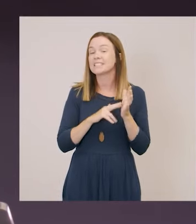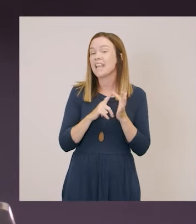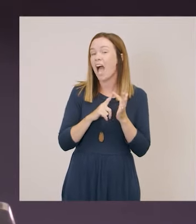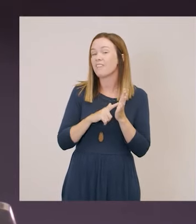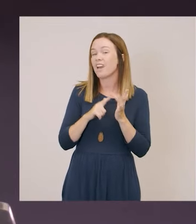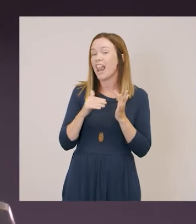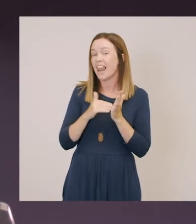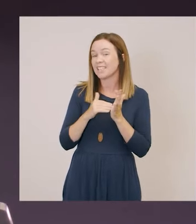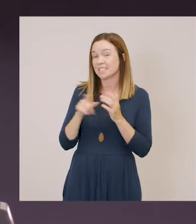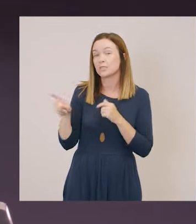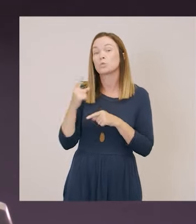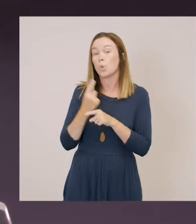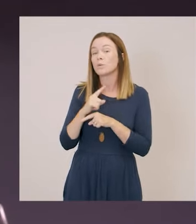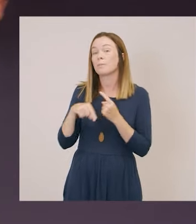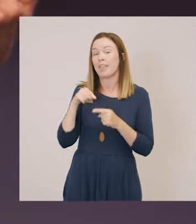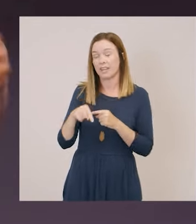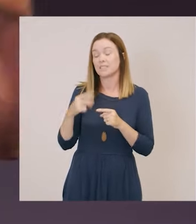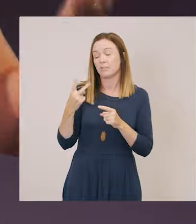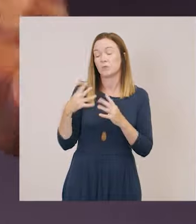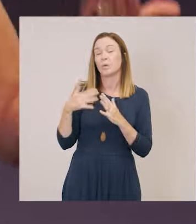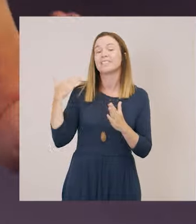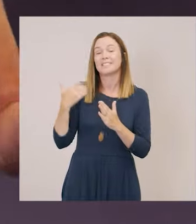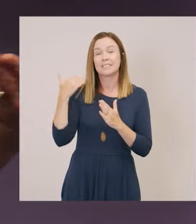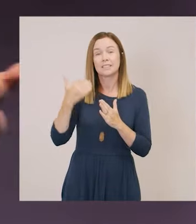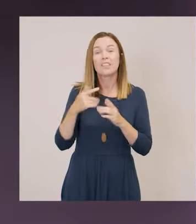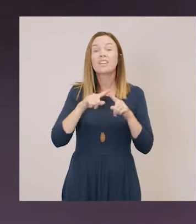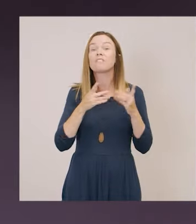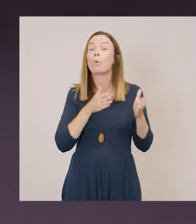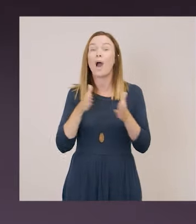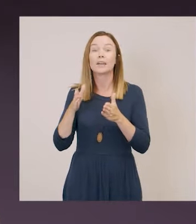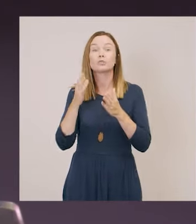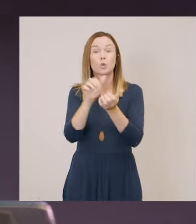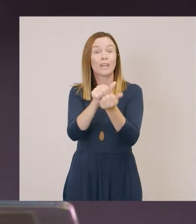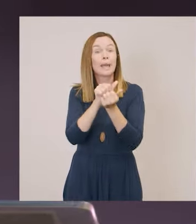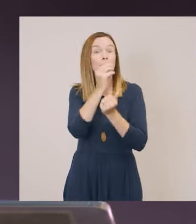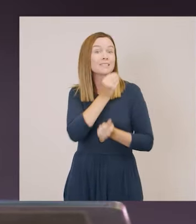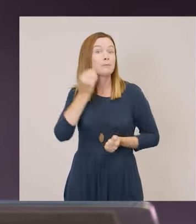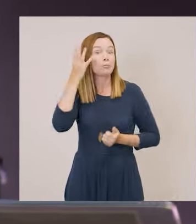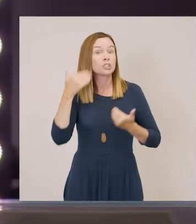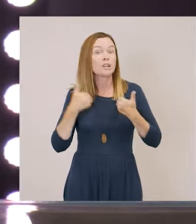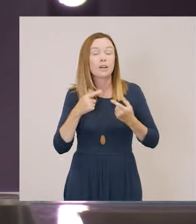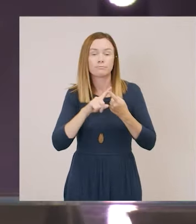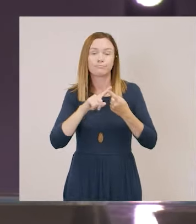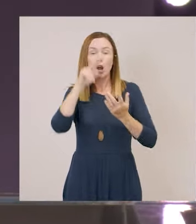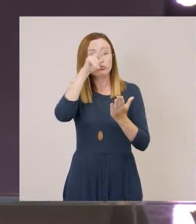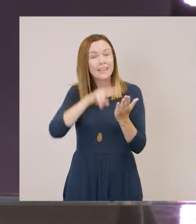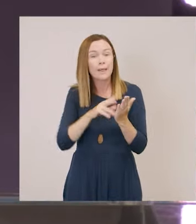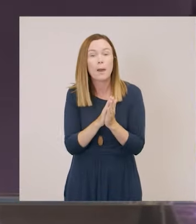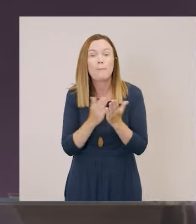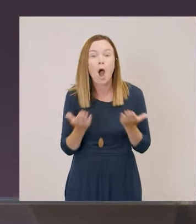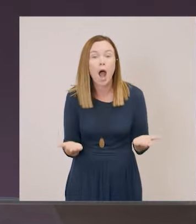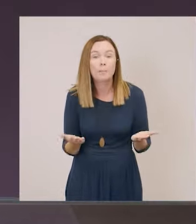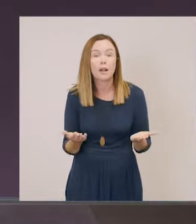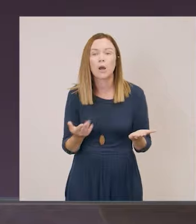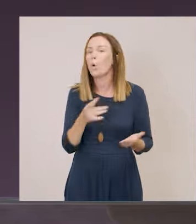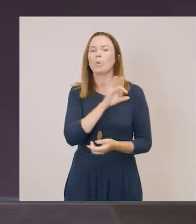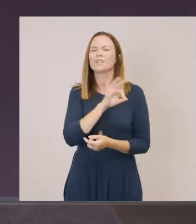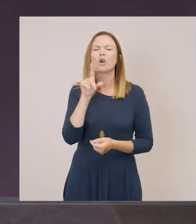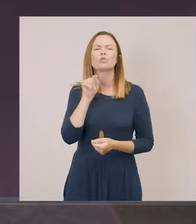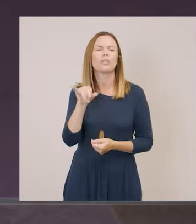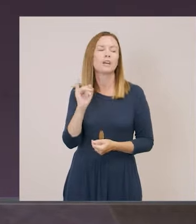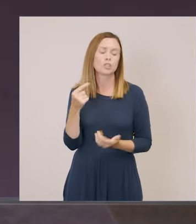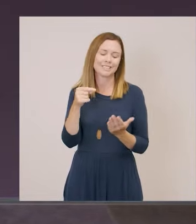Dave and Lizzie talked about this the last couple of weeks, about all the ways that we can do this. Reading the Bible. We don't do it,